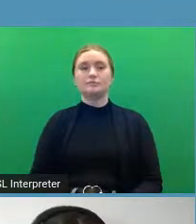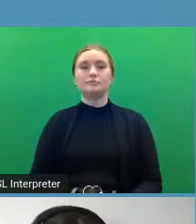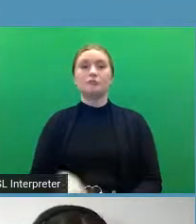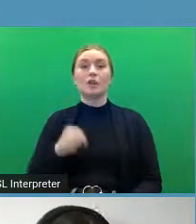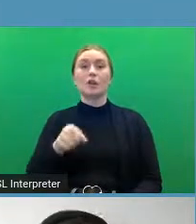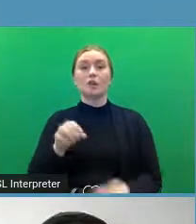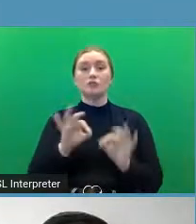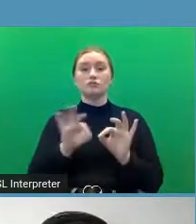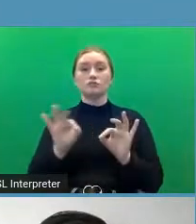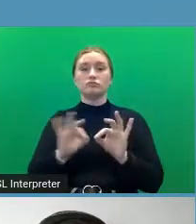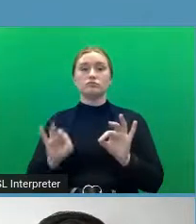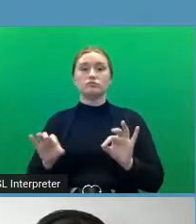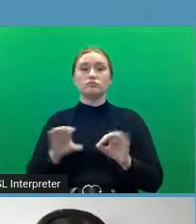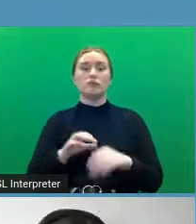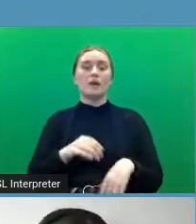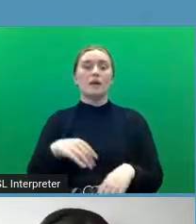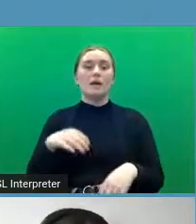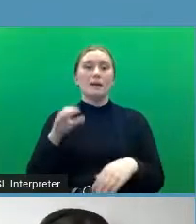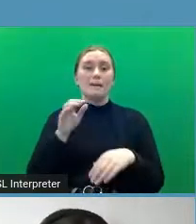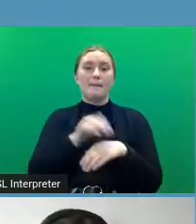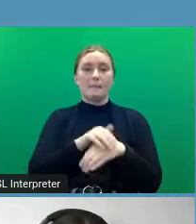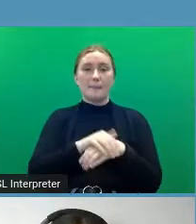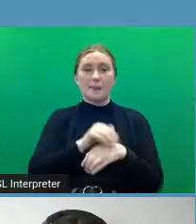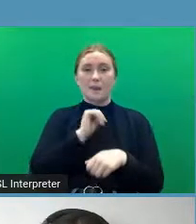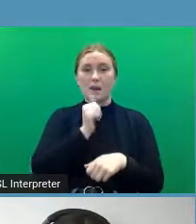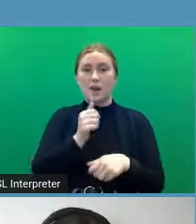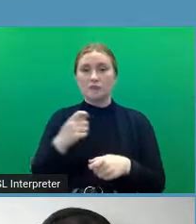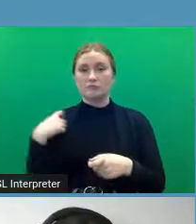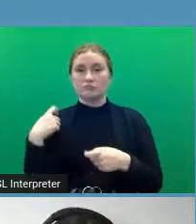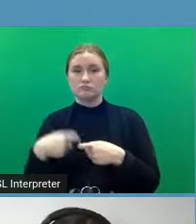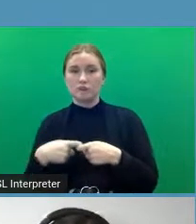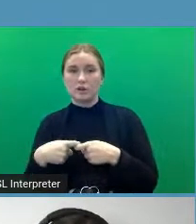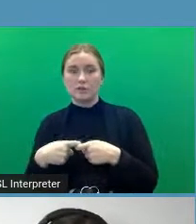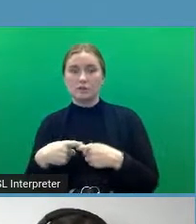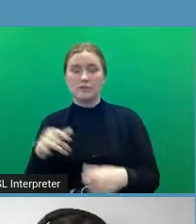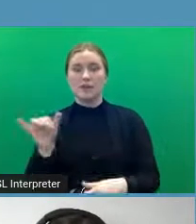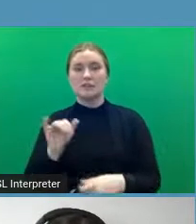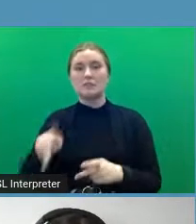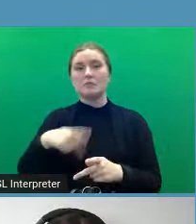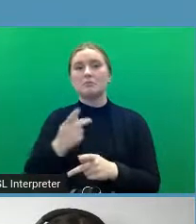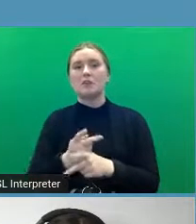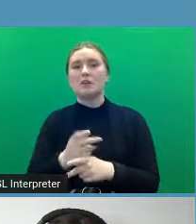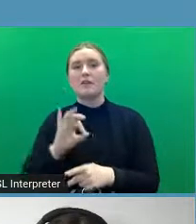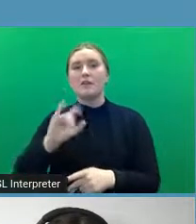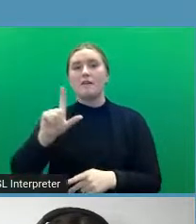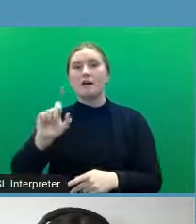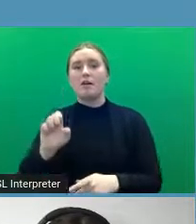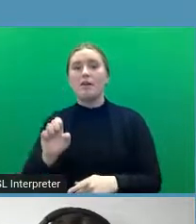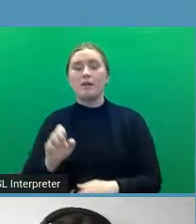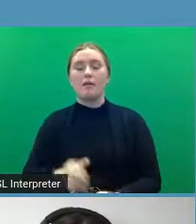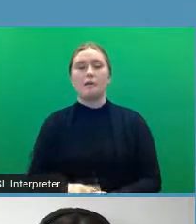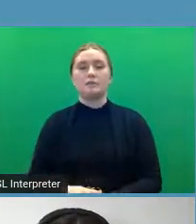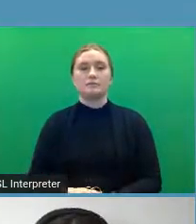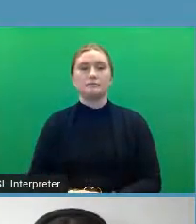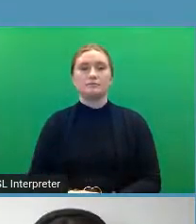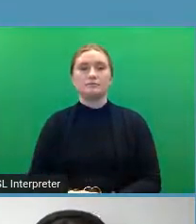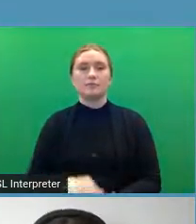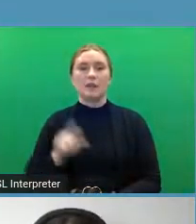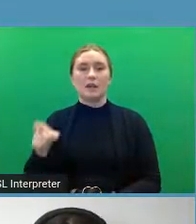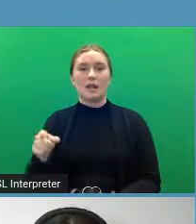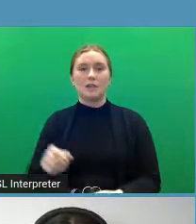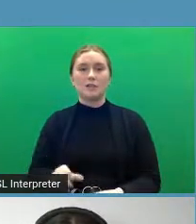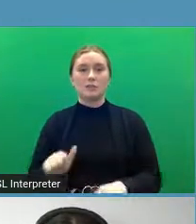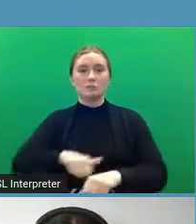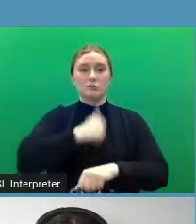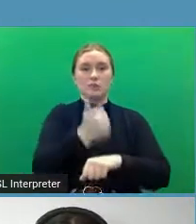However, in the online context, the way these things are delivered, it's the same type of file, but it's designating so that the